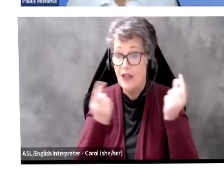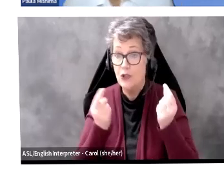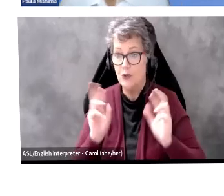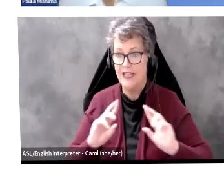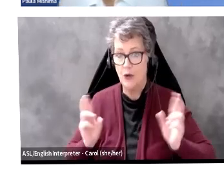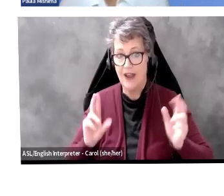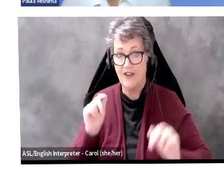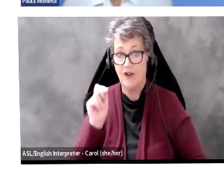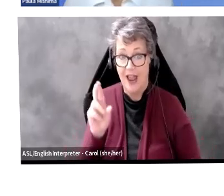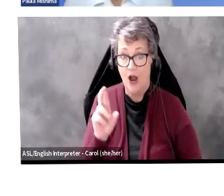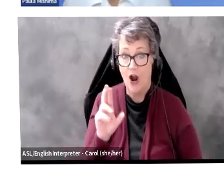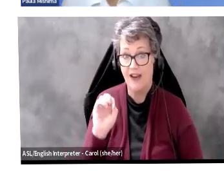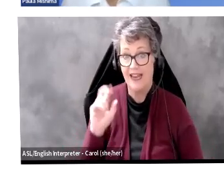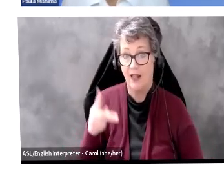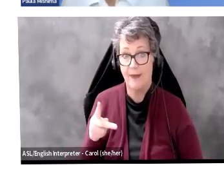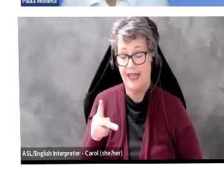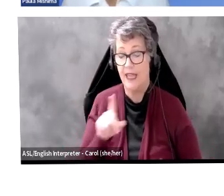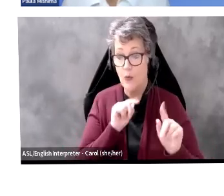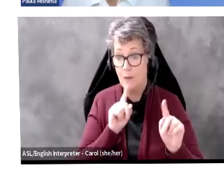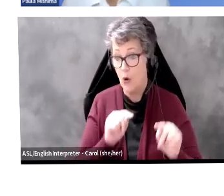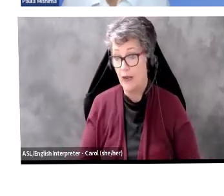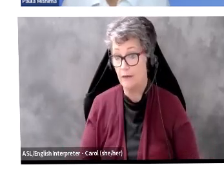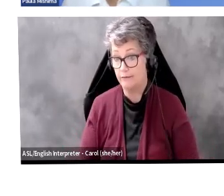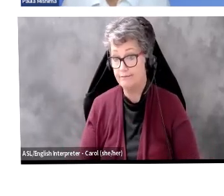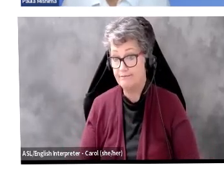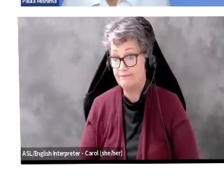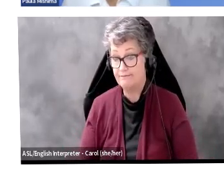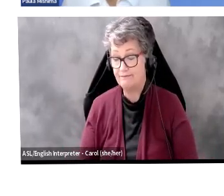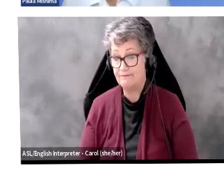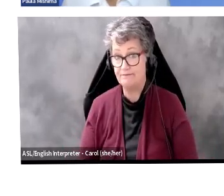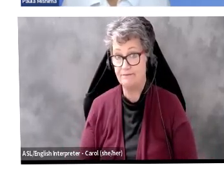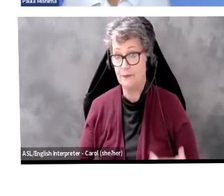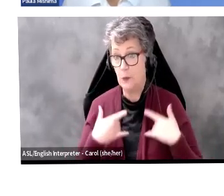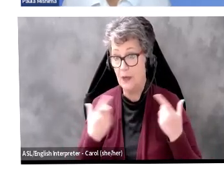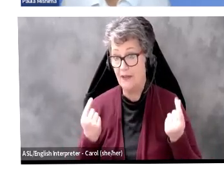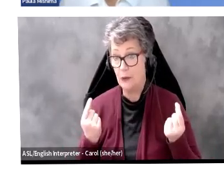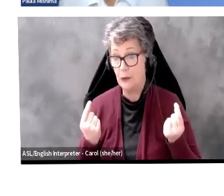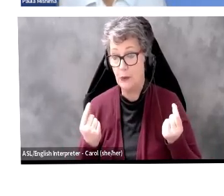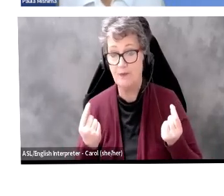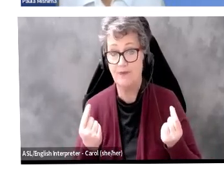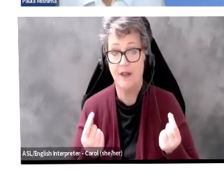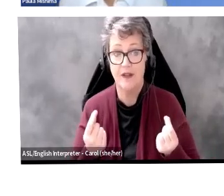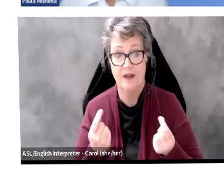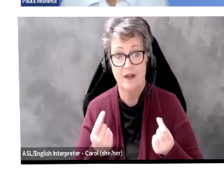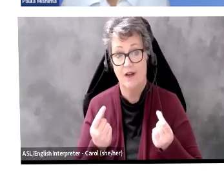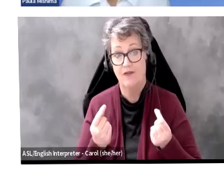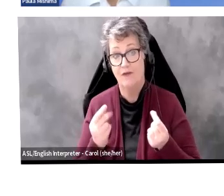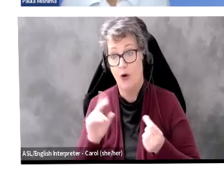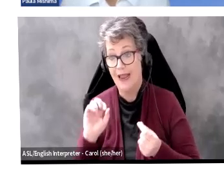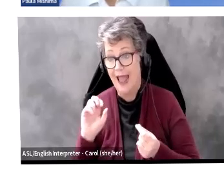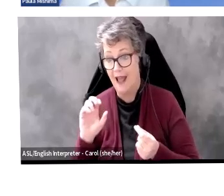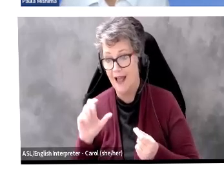get ready for AR and ELP reporting to CALPADS or for the programs